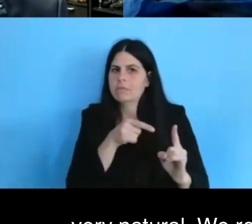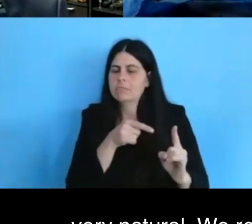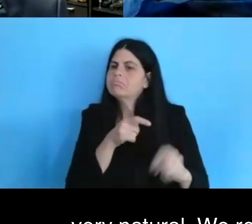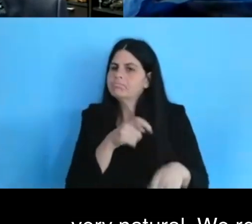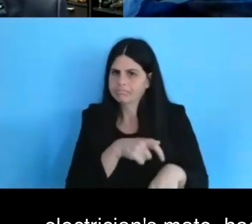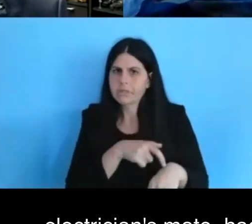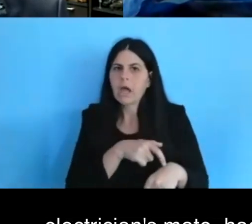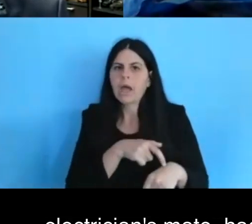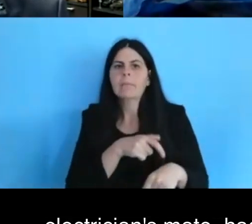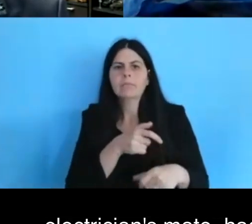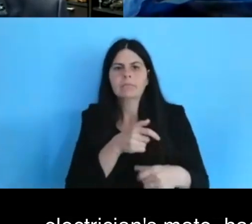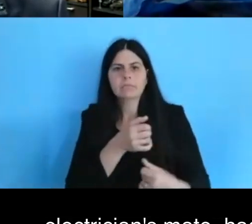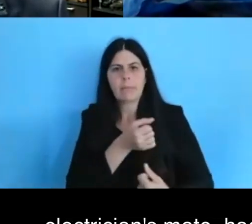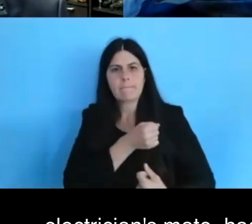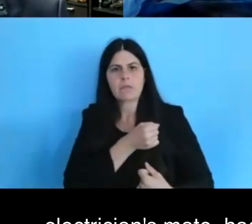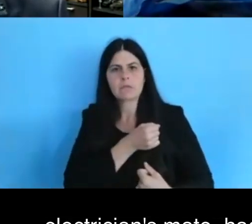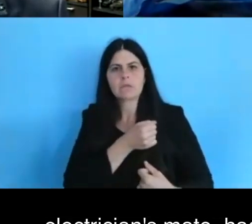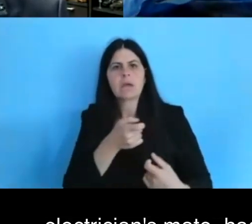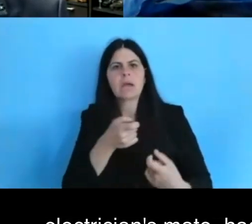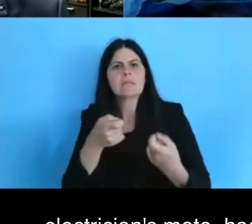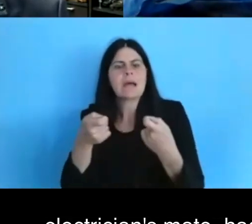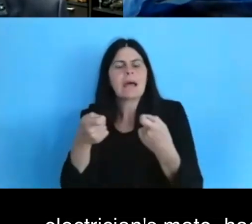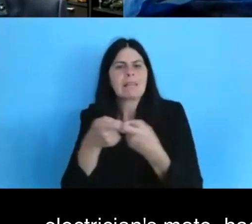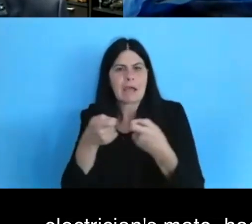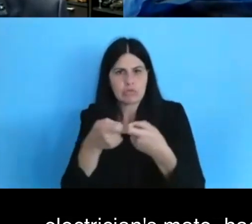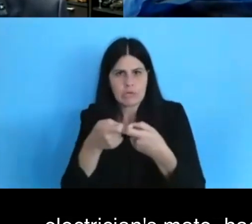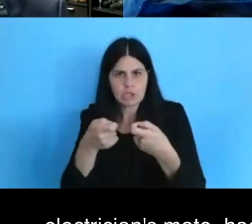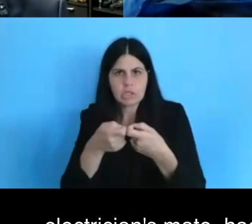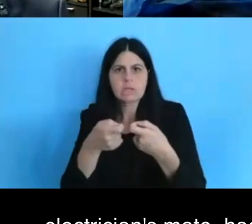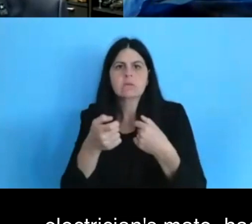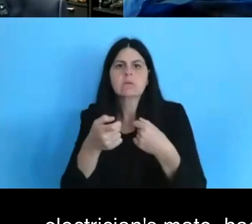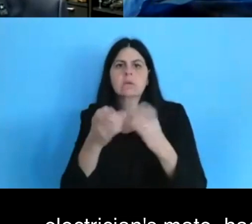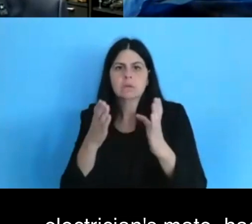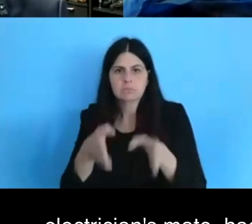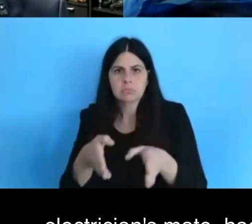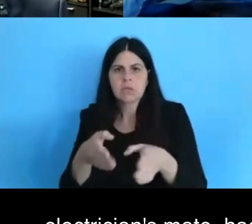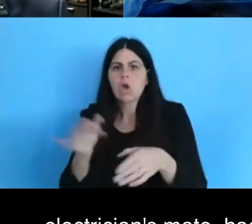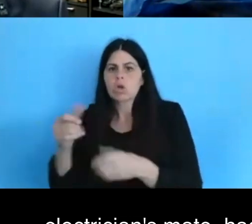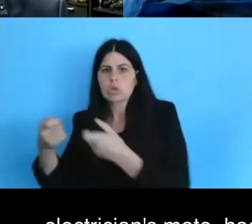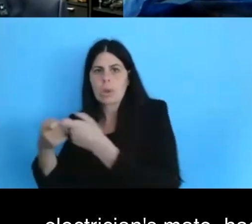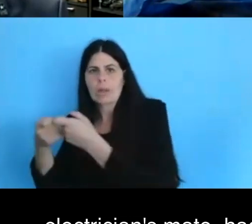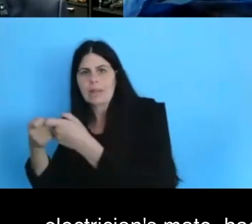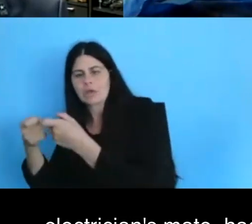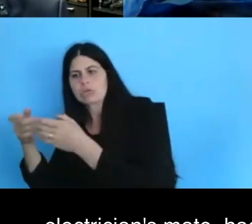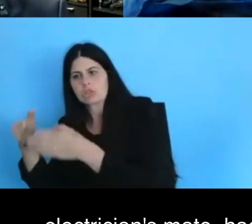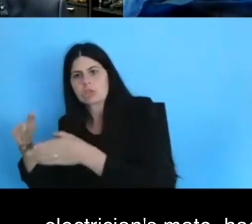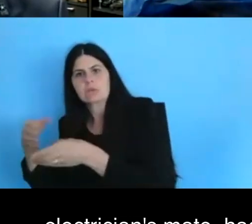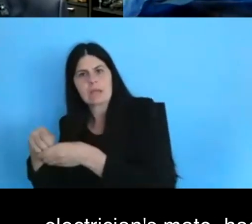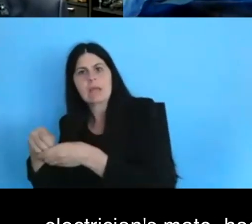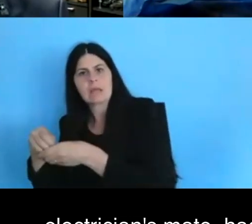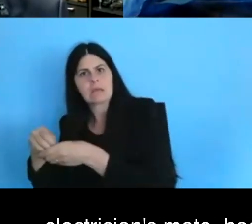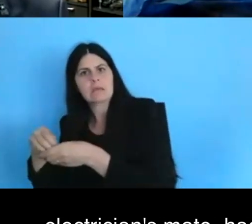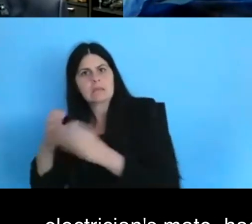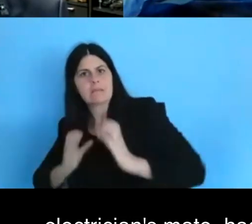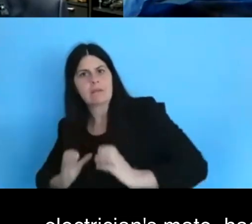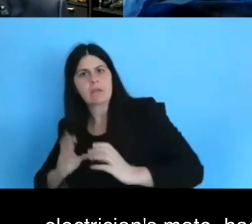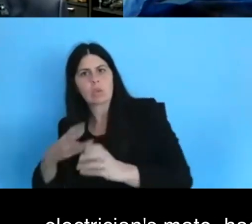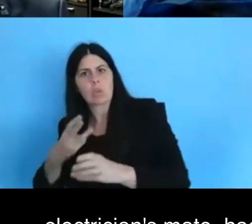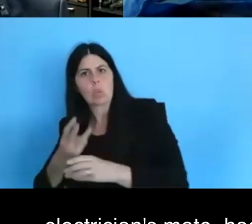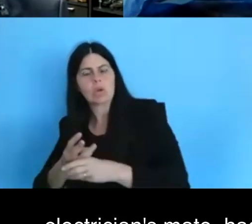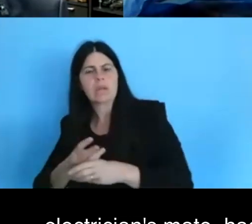military as an electrician's mate, had been an electrician in the civilian world, suffered a spinal cord